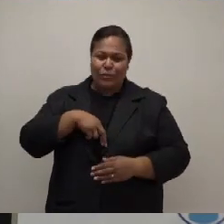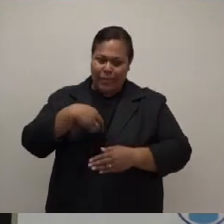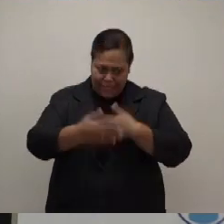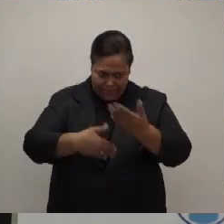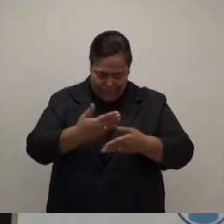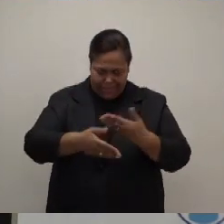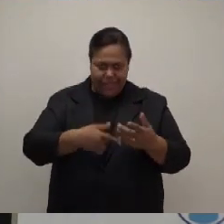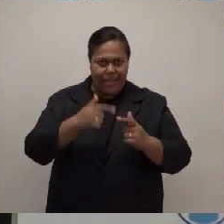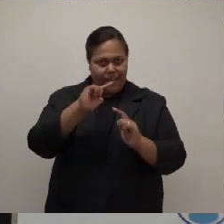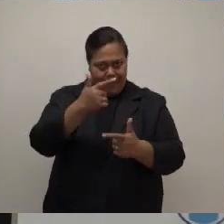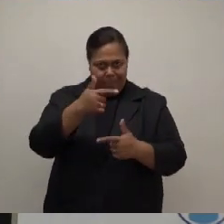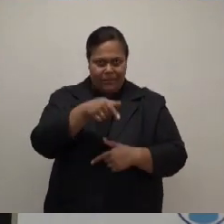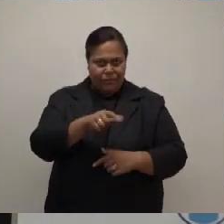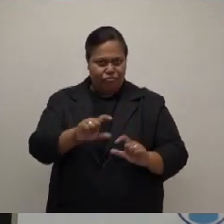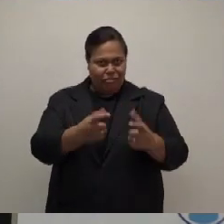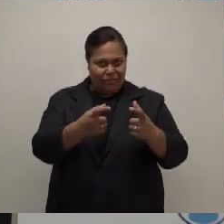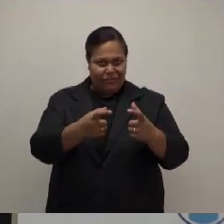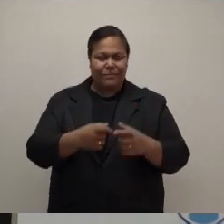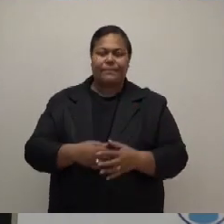unique challenges.